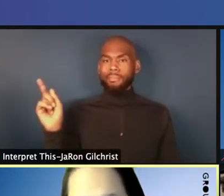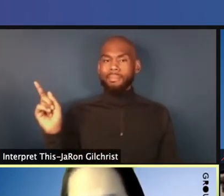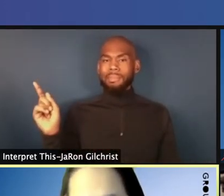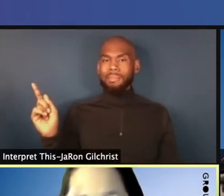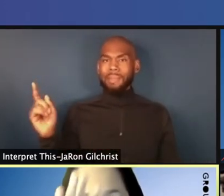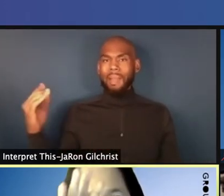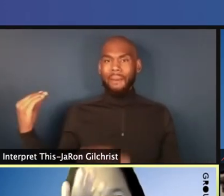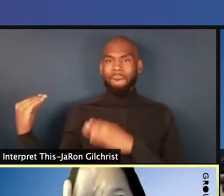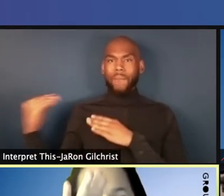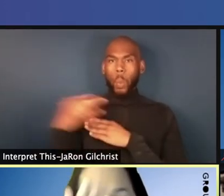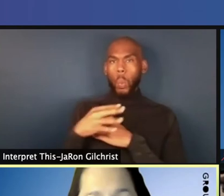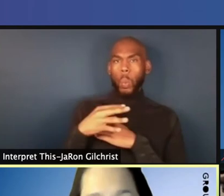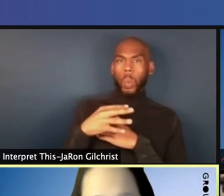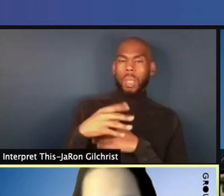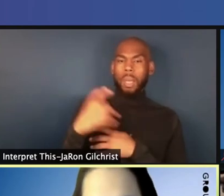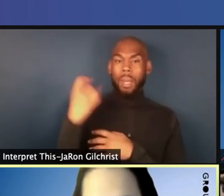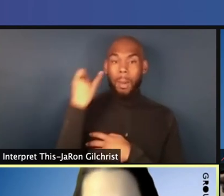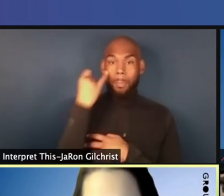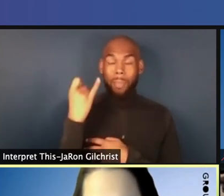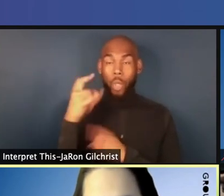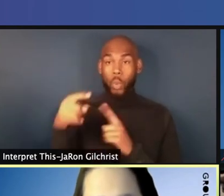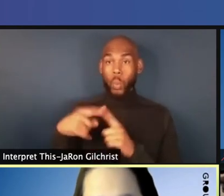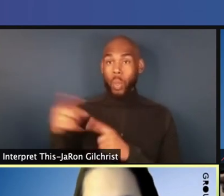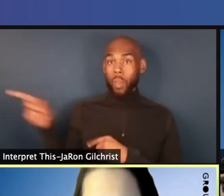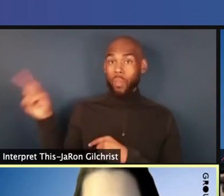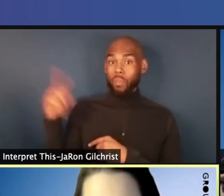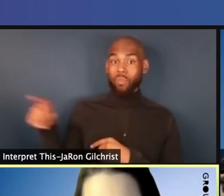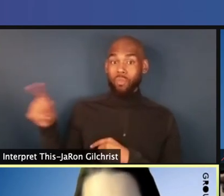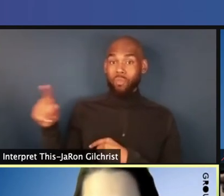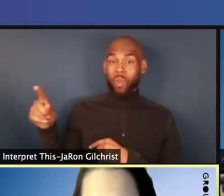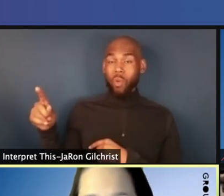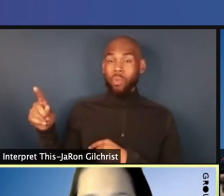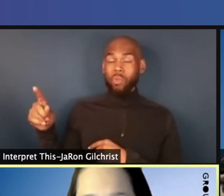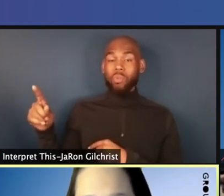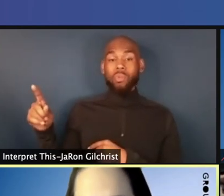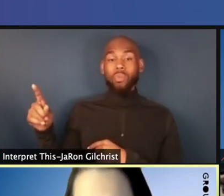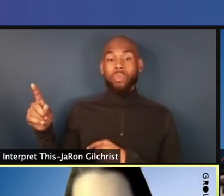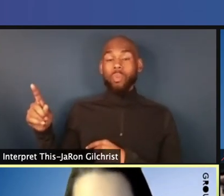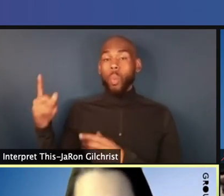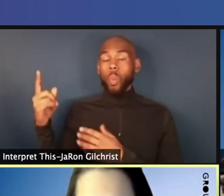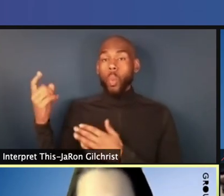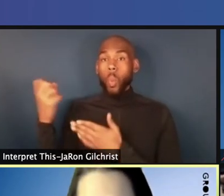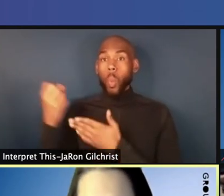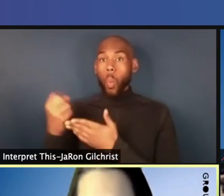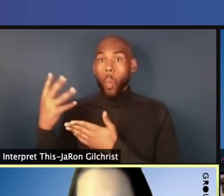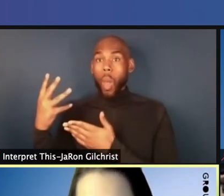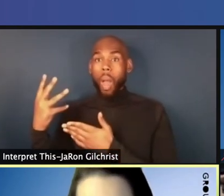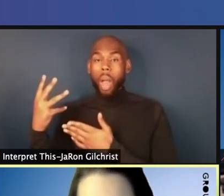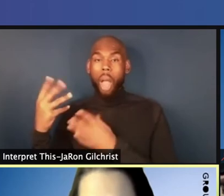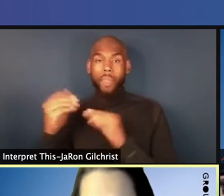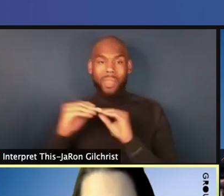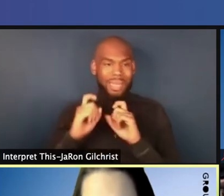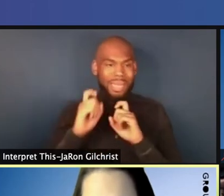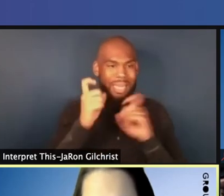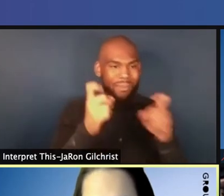Imagine a world where the foundation's corpuses get spent down and the wealth gets given back, like the land gets given